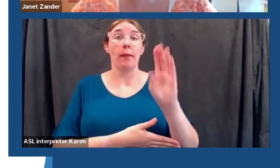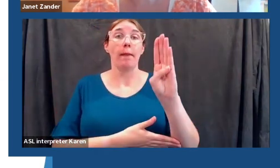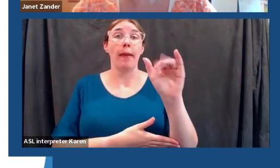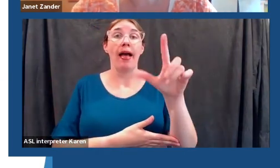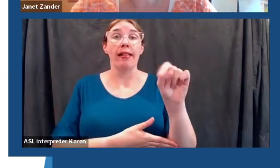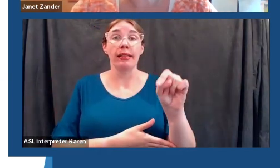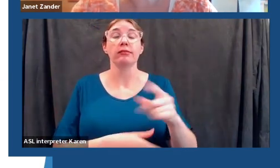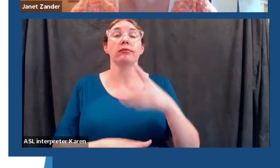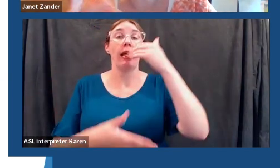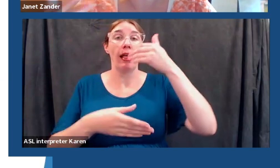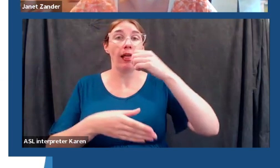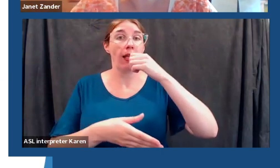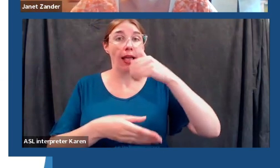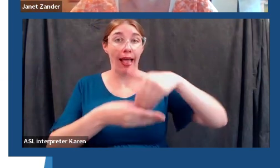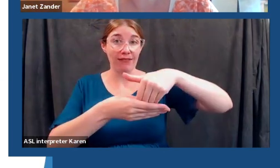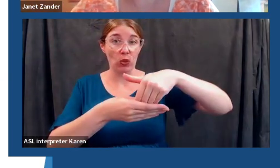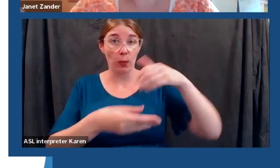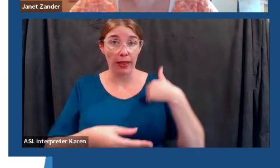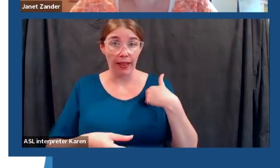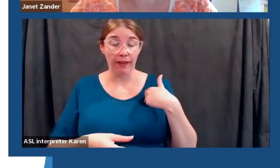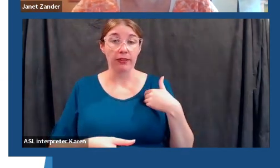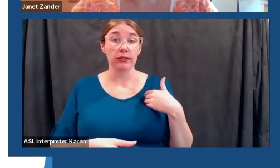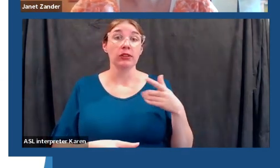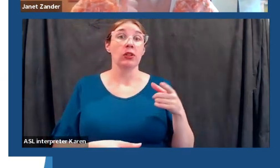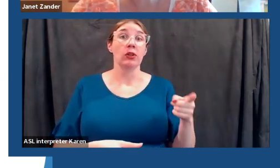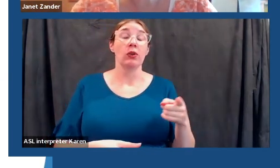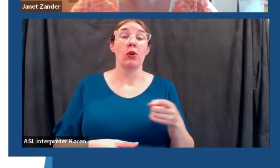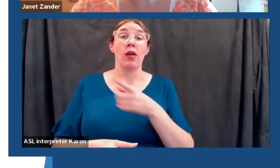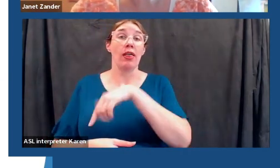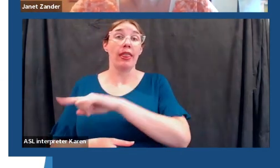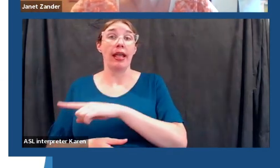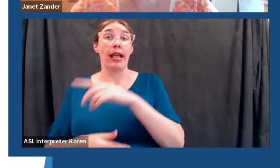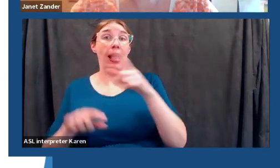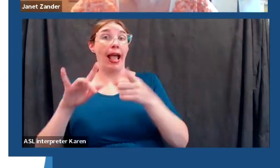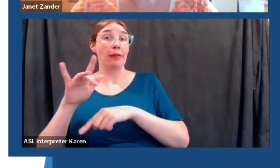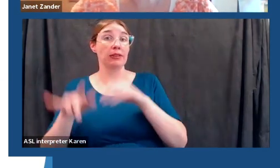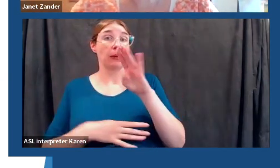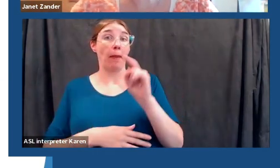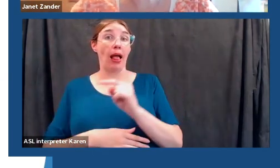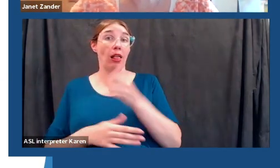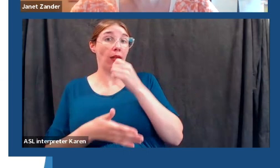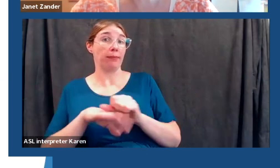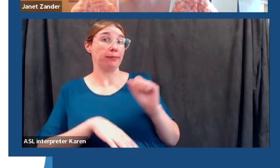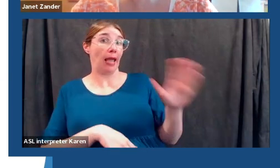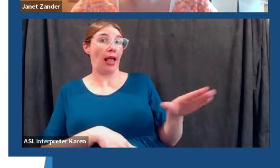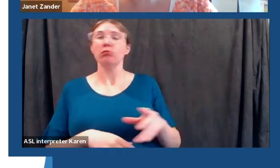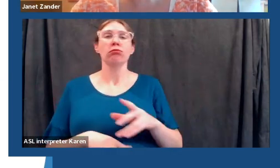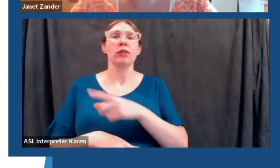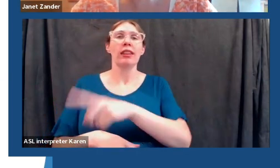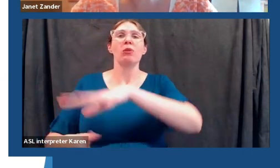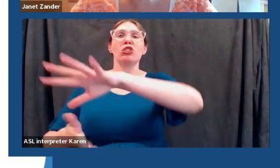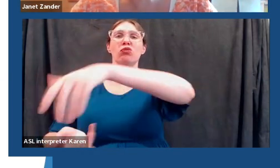rather than putting an absentee ballot in the mail to somebody, if they're voting there at the facility, they're going to bring those ballots